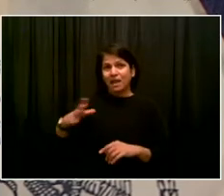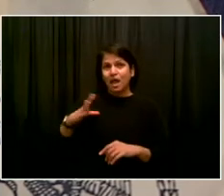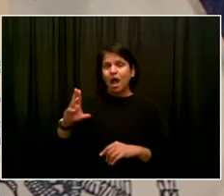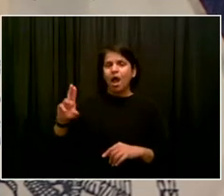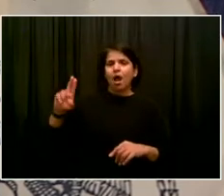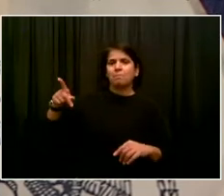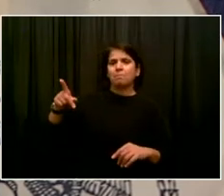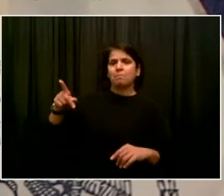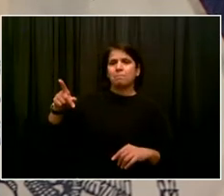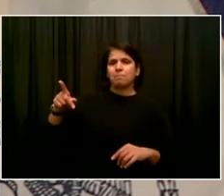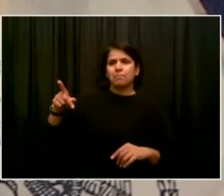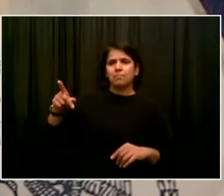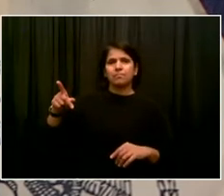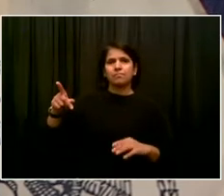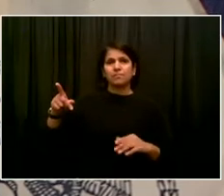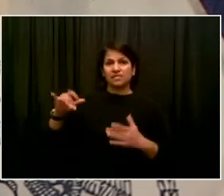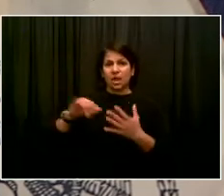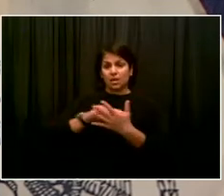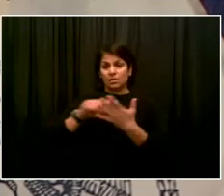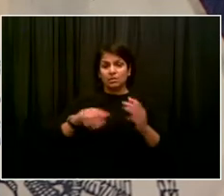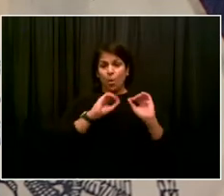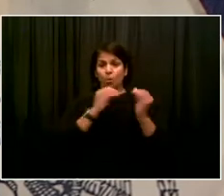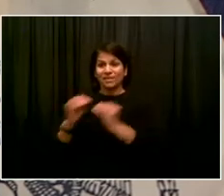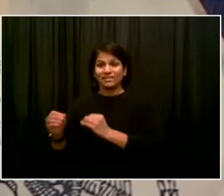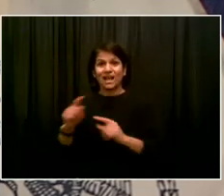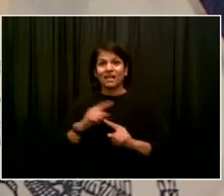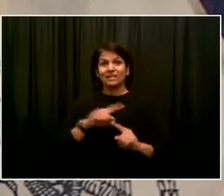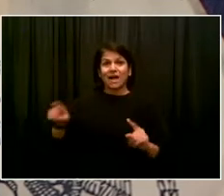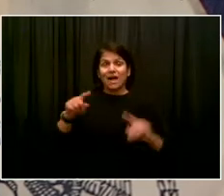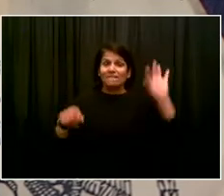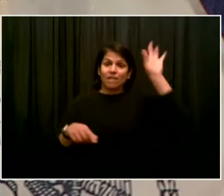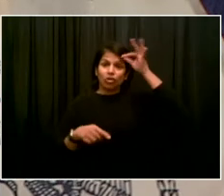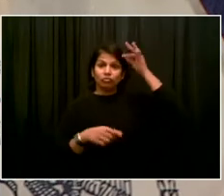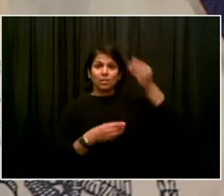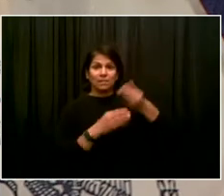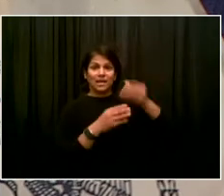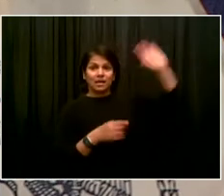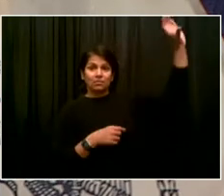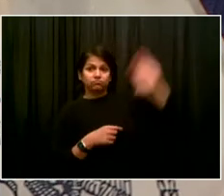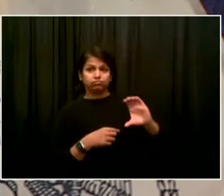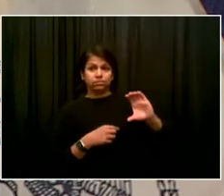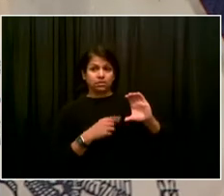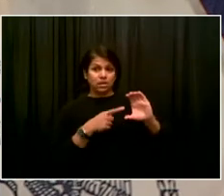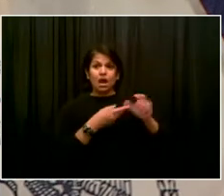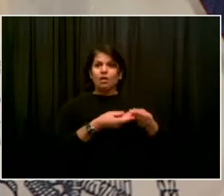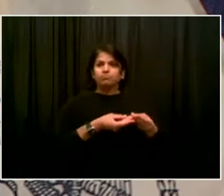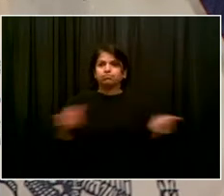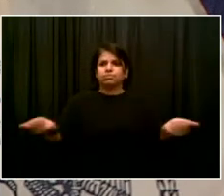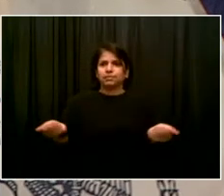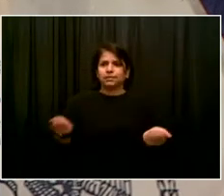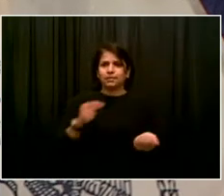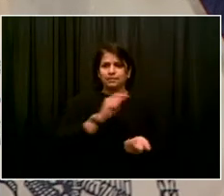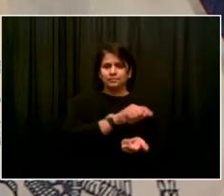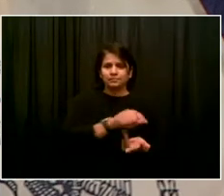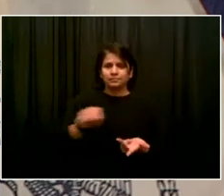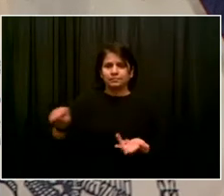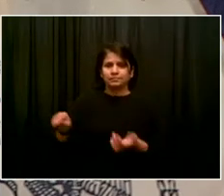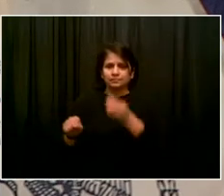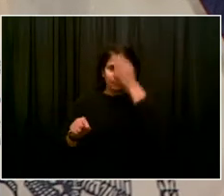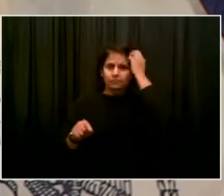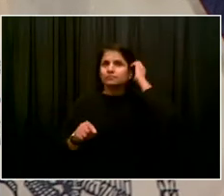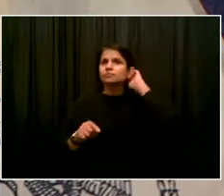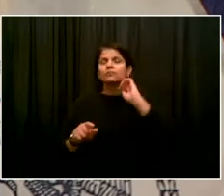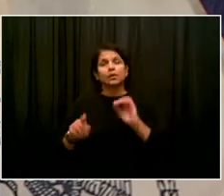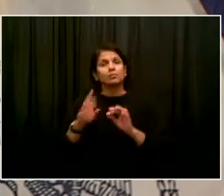be benefiting from this new federal funding. And it is so important that that federal support is going to turn into lives